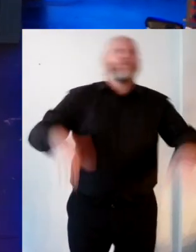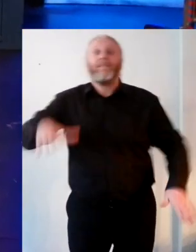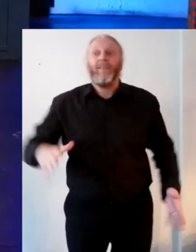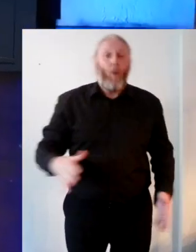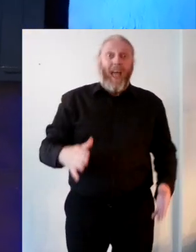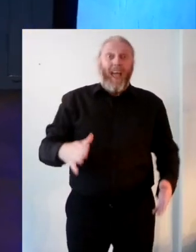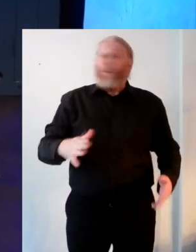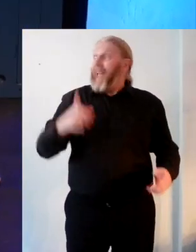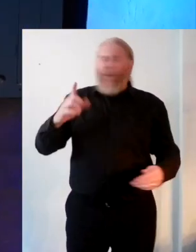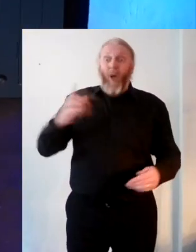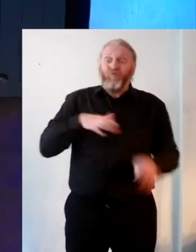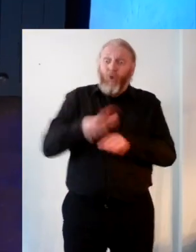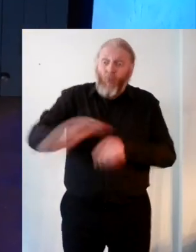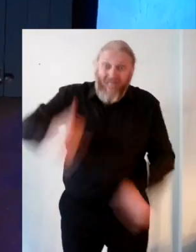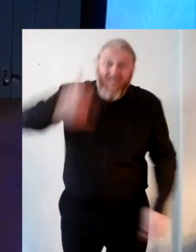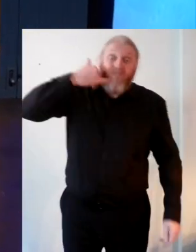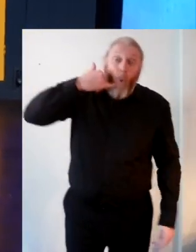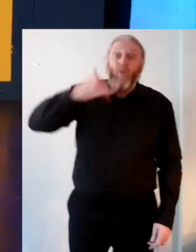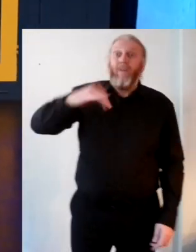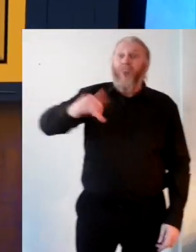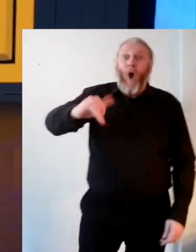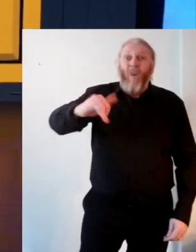oh. I'm trying to answer the phone.